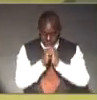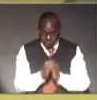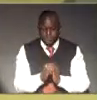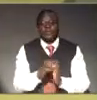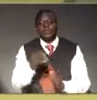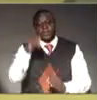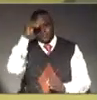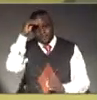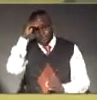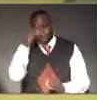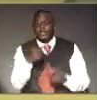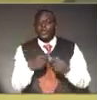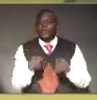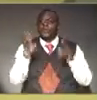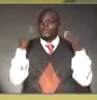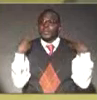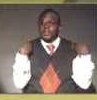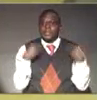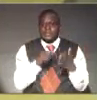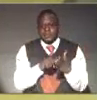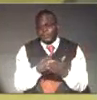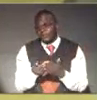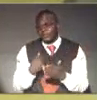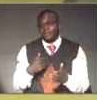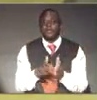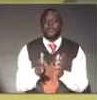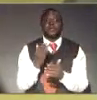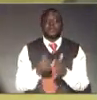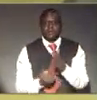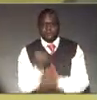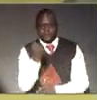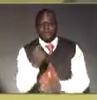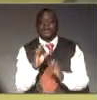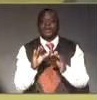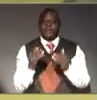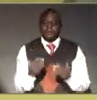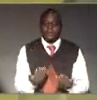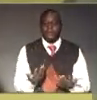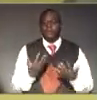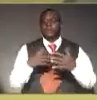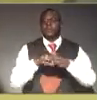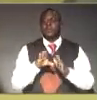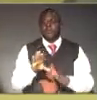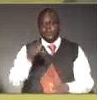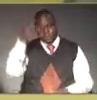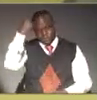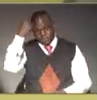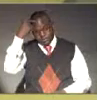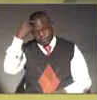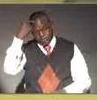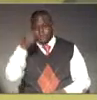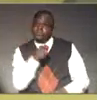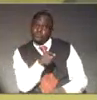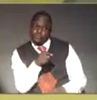lesson not to practice every Thursday before Easter. It was a lesson for you to incorporate it in your mind that when you wake up, are you